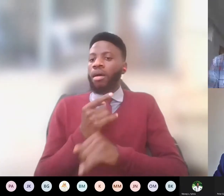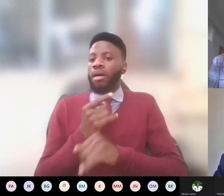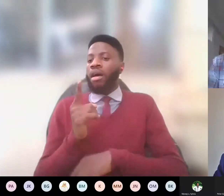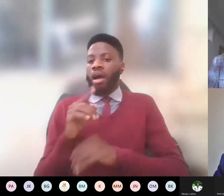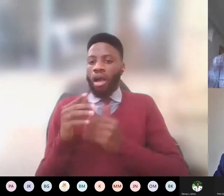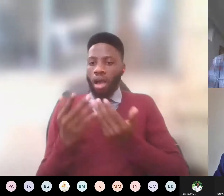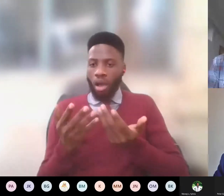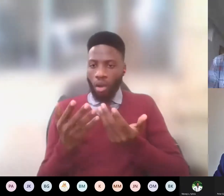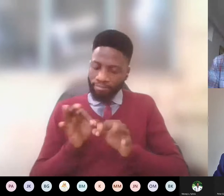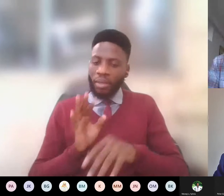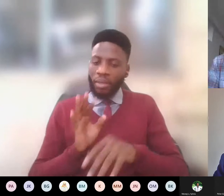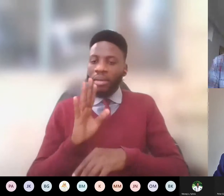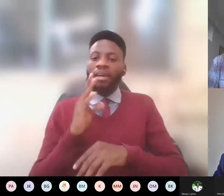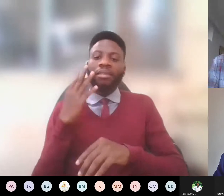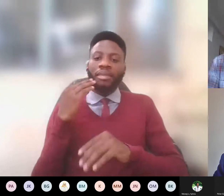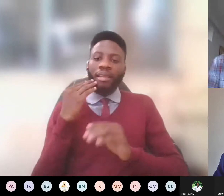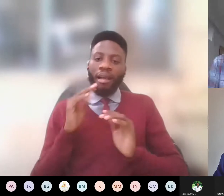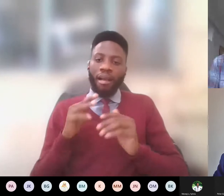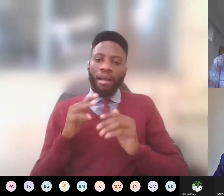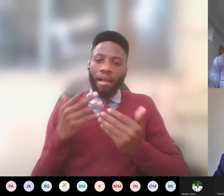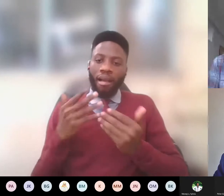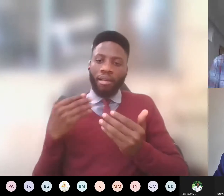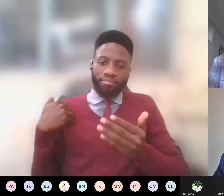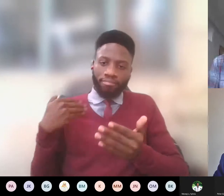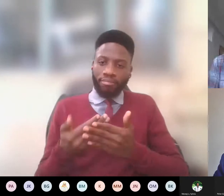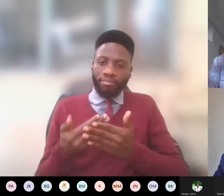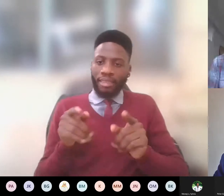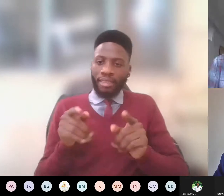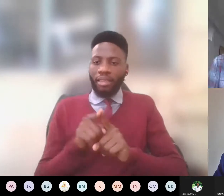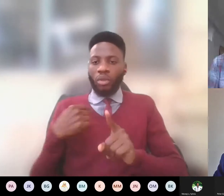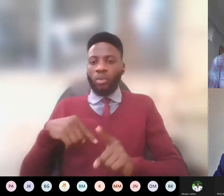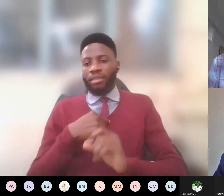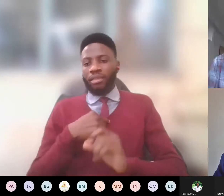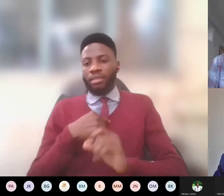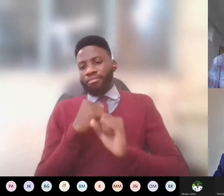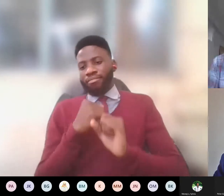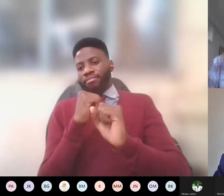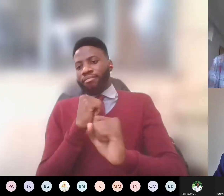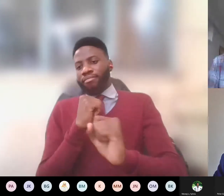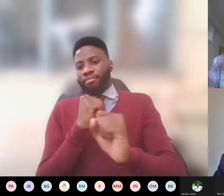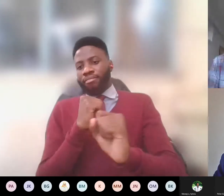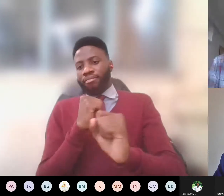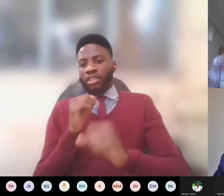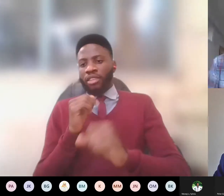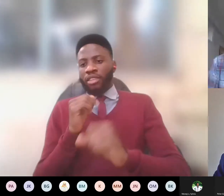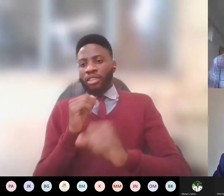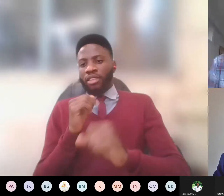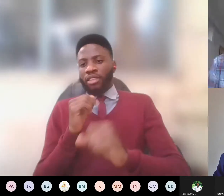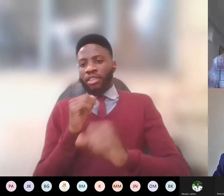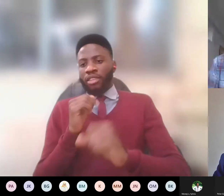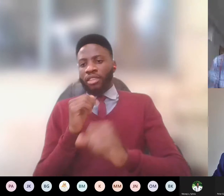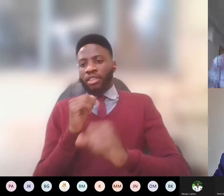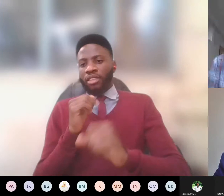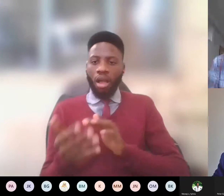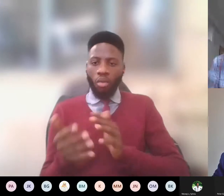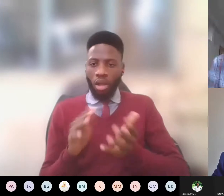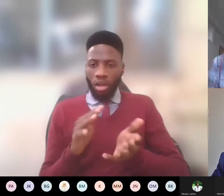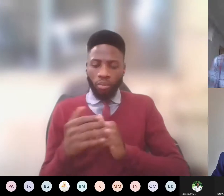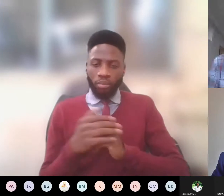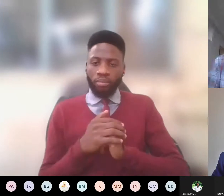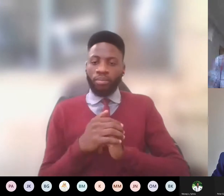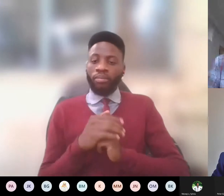exposure visits to organizations, and through sessions like this, where we bring industry leaders to talk to students and explain